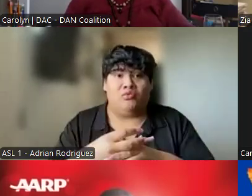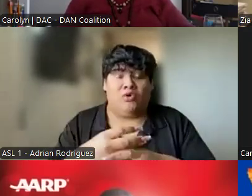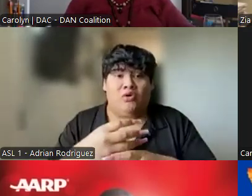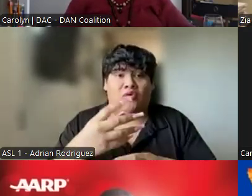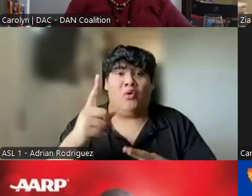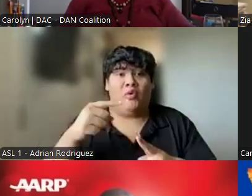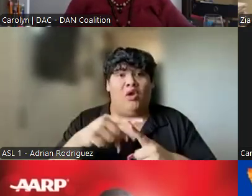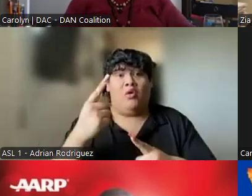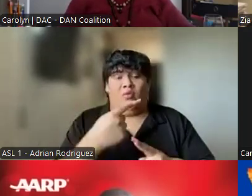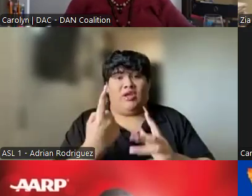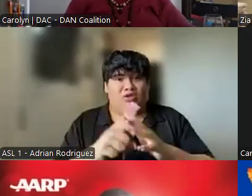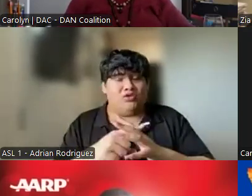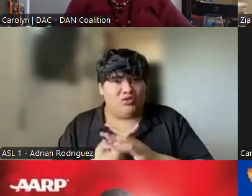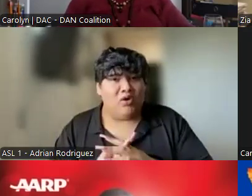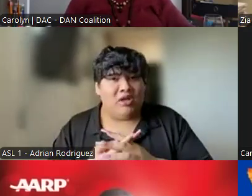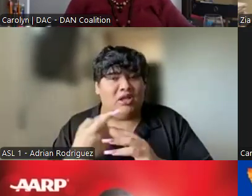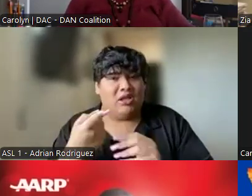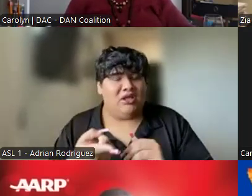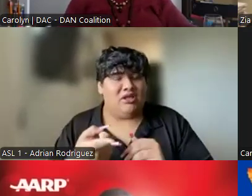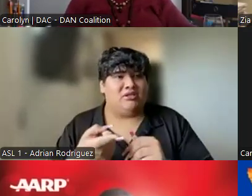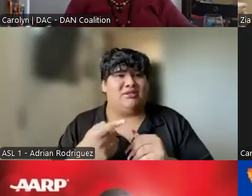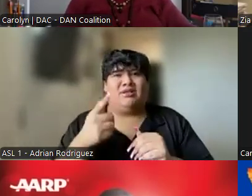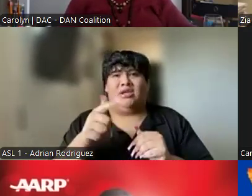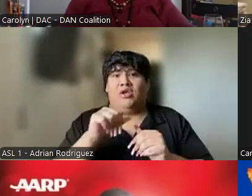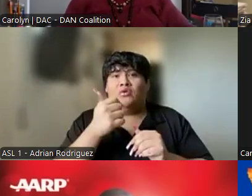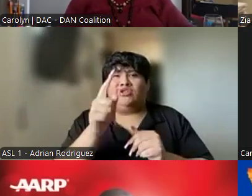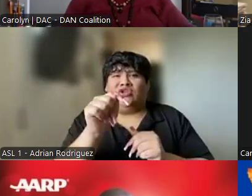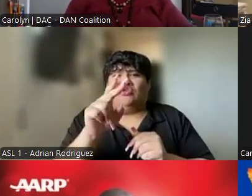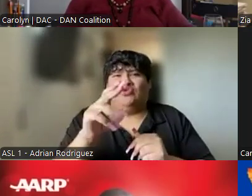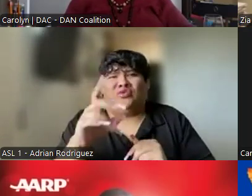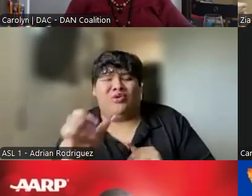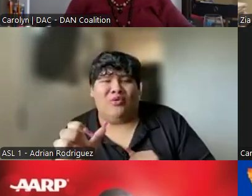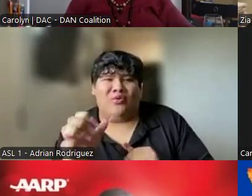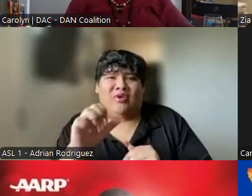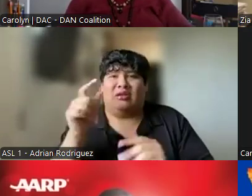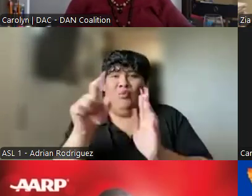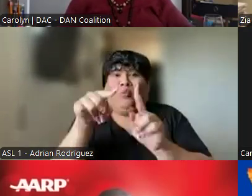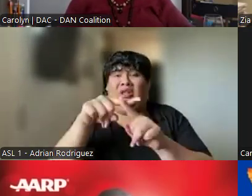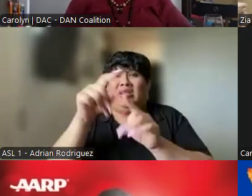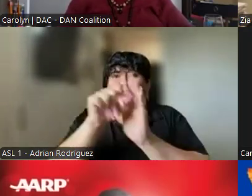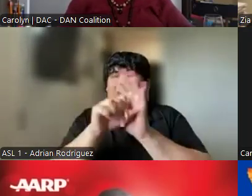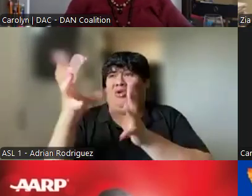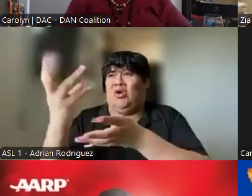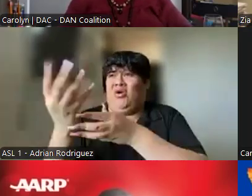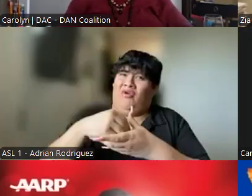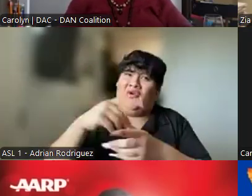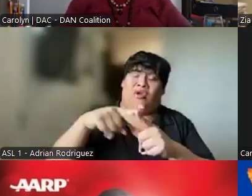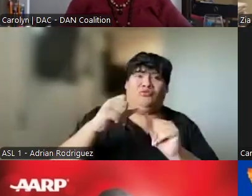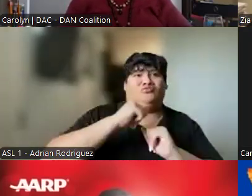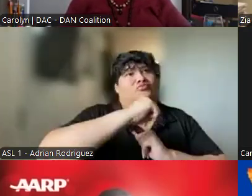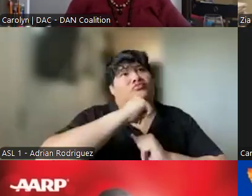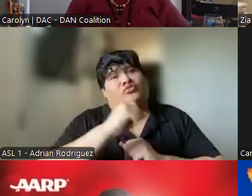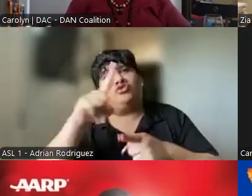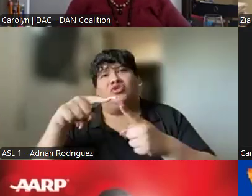When we started this, it was a trickle. When the state got involved, when the state started backing this and supporting